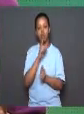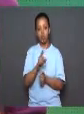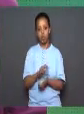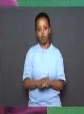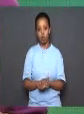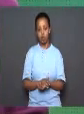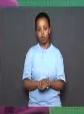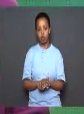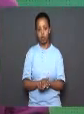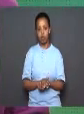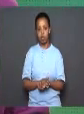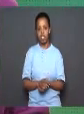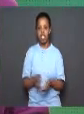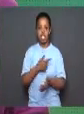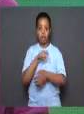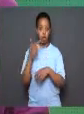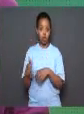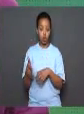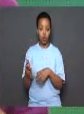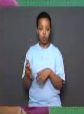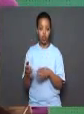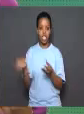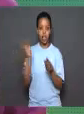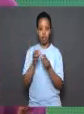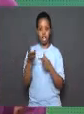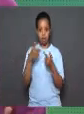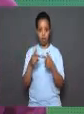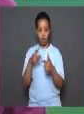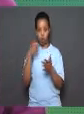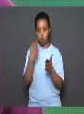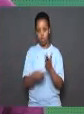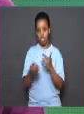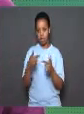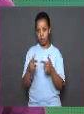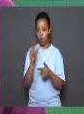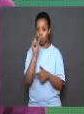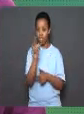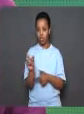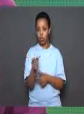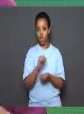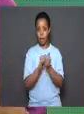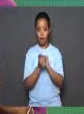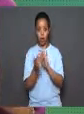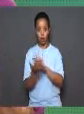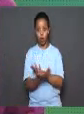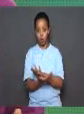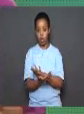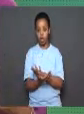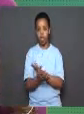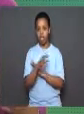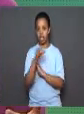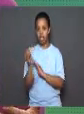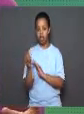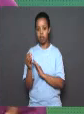If the raised temperature results in little denaturation, but a